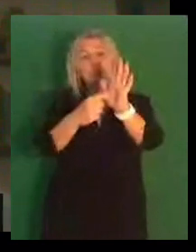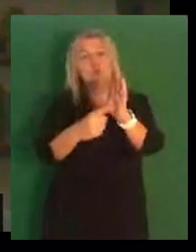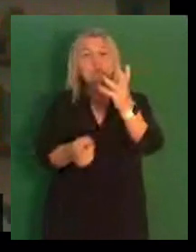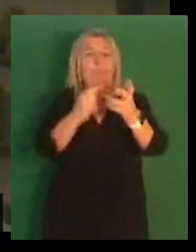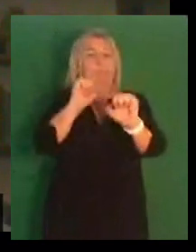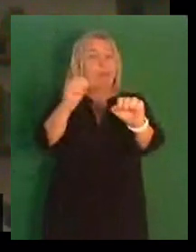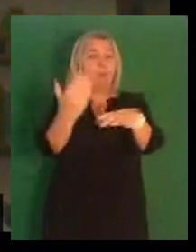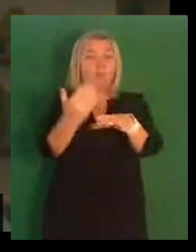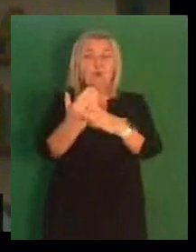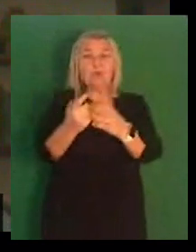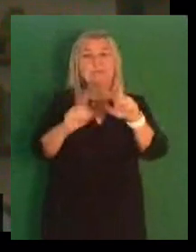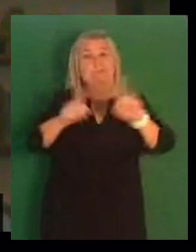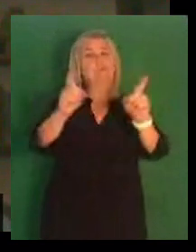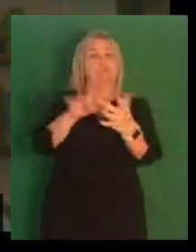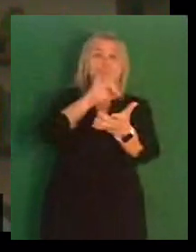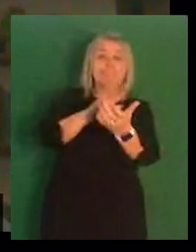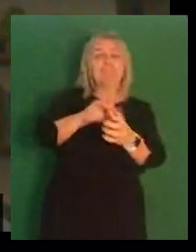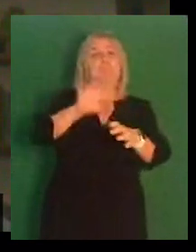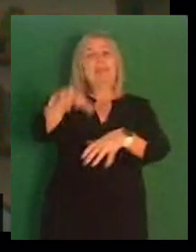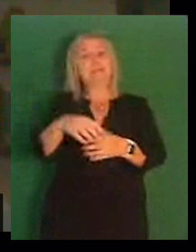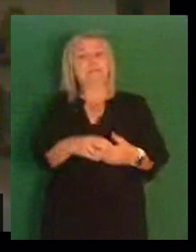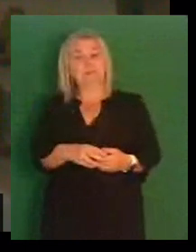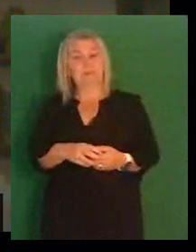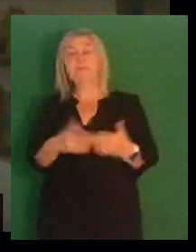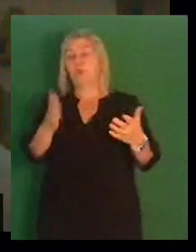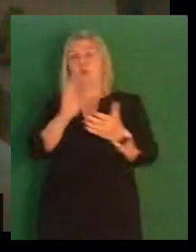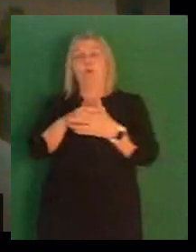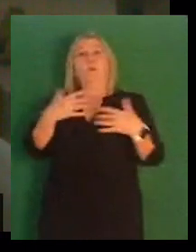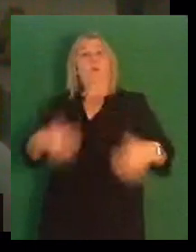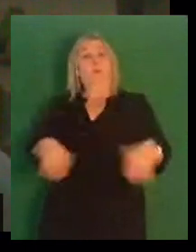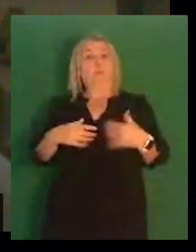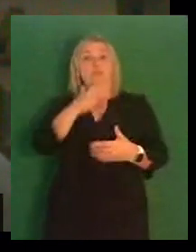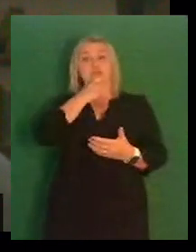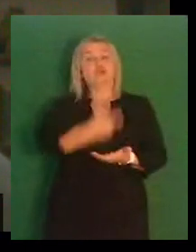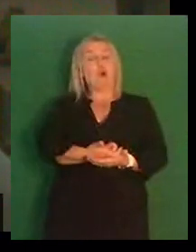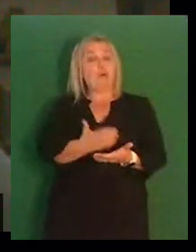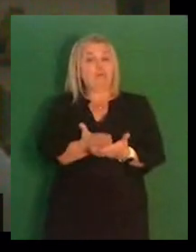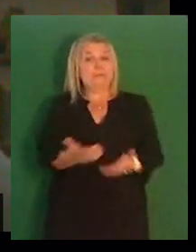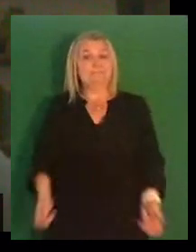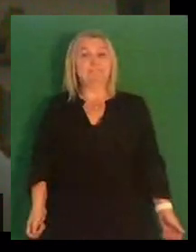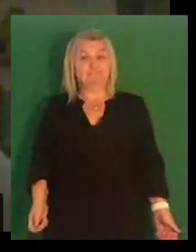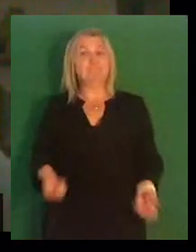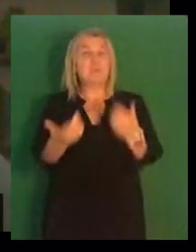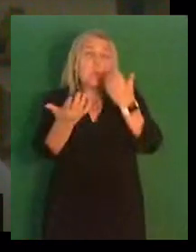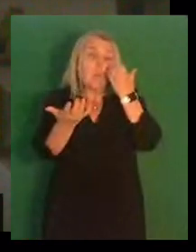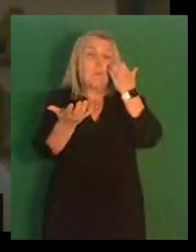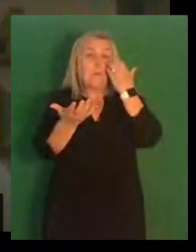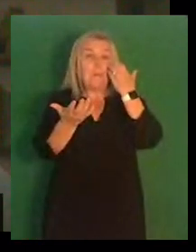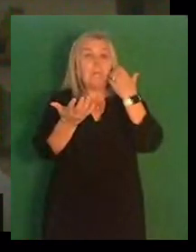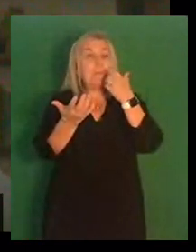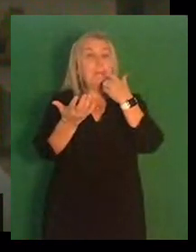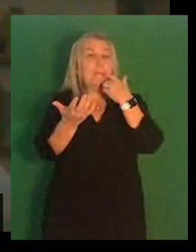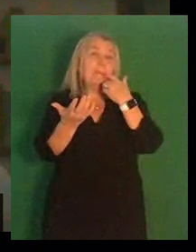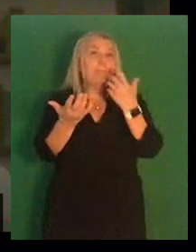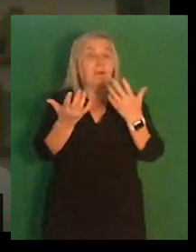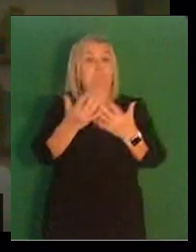of got blown away in the midst of what we set about doing, but quite an experience.